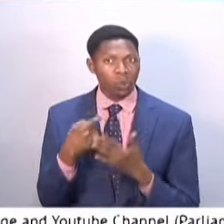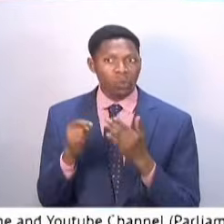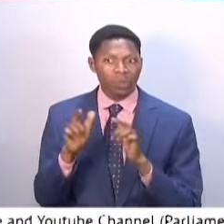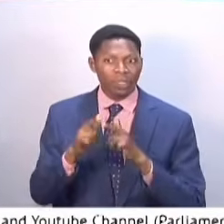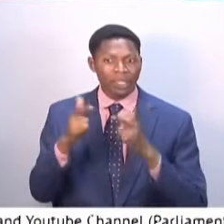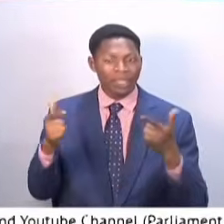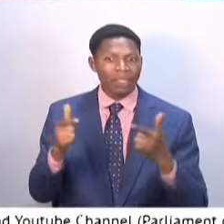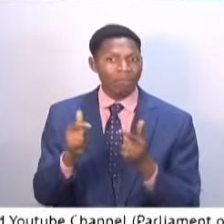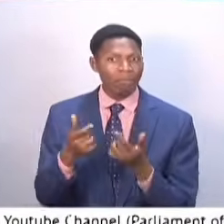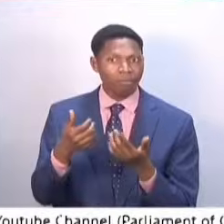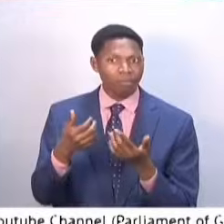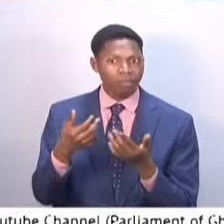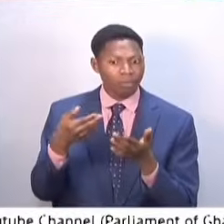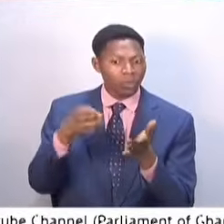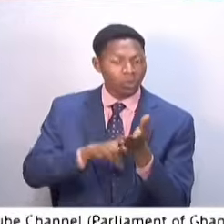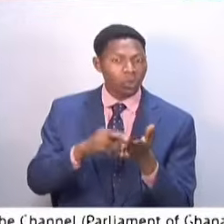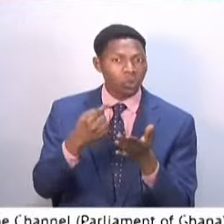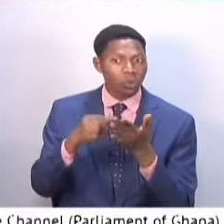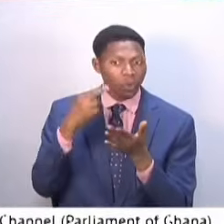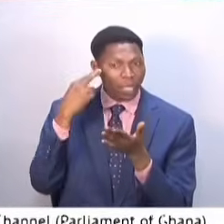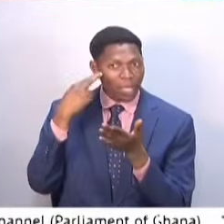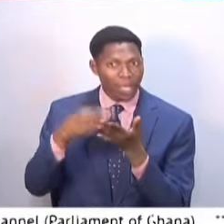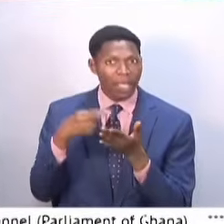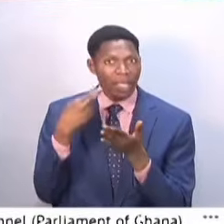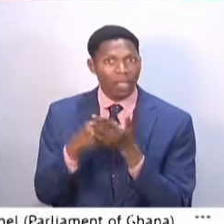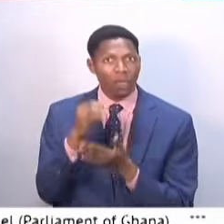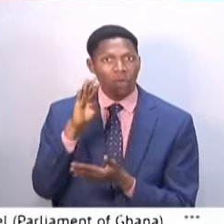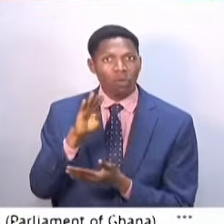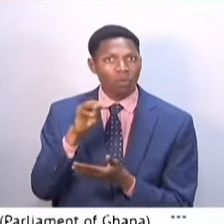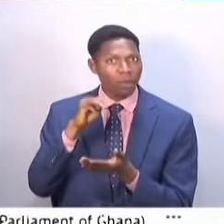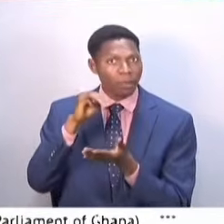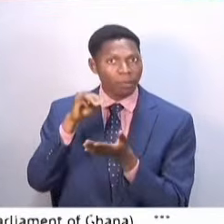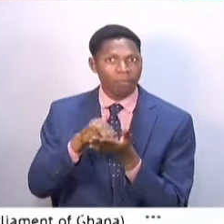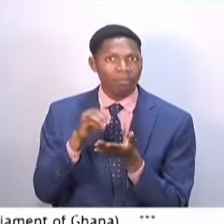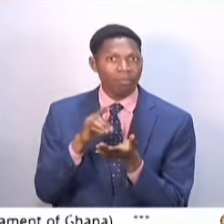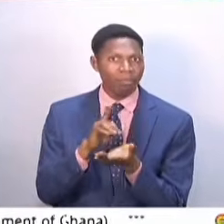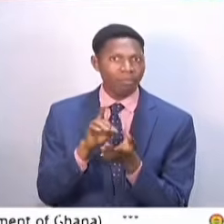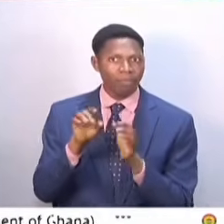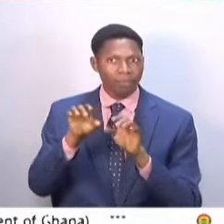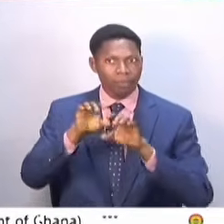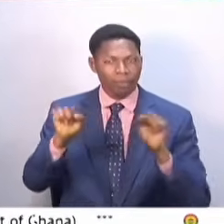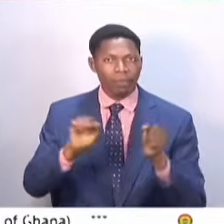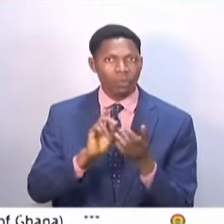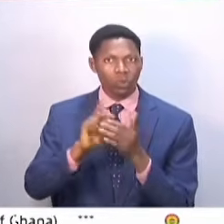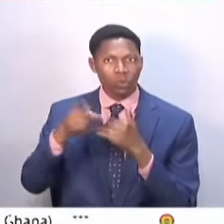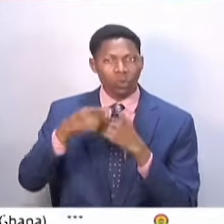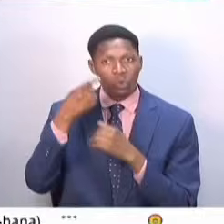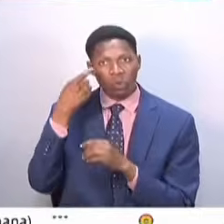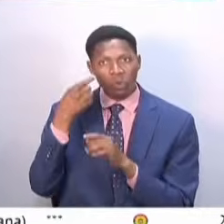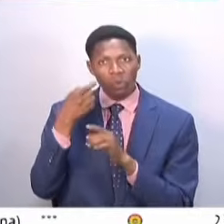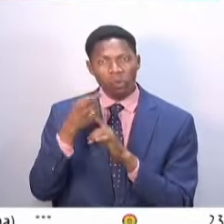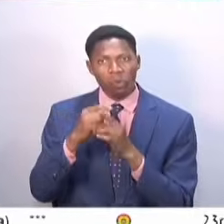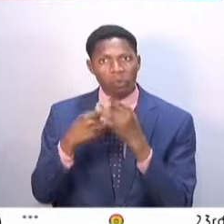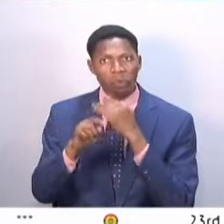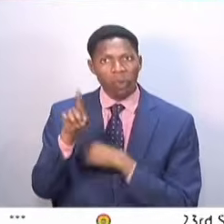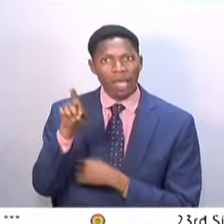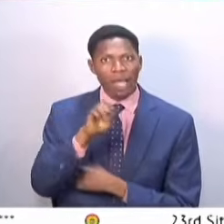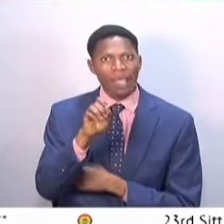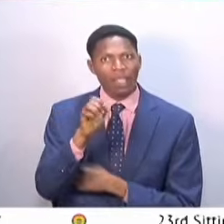expanded its list of recognized foreign medical degree programs from 112